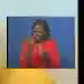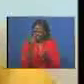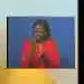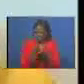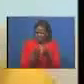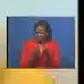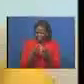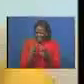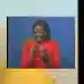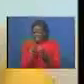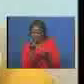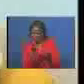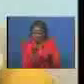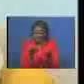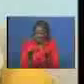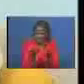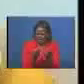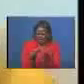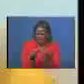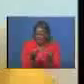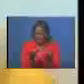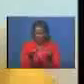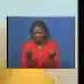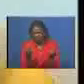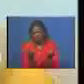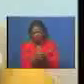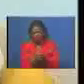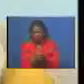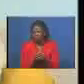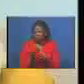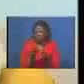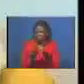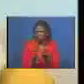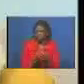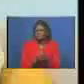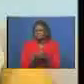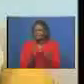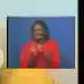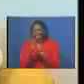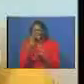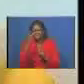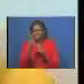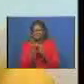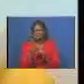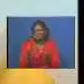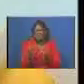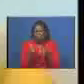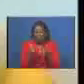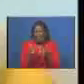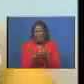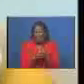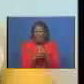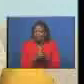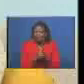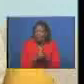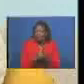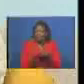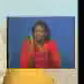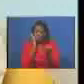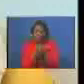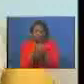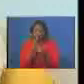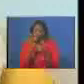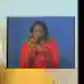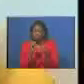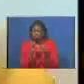maybe minus the myopic by minus 12 minus 14 which even a person who was who had pigment would have been considered